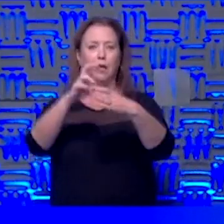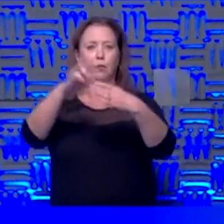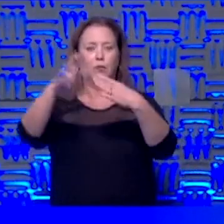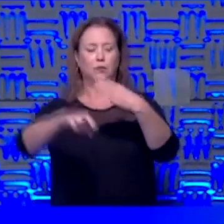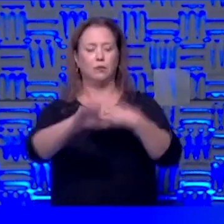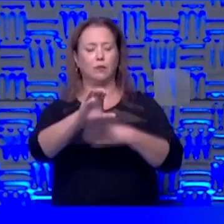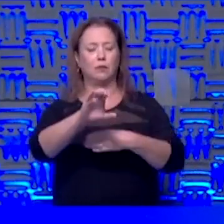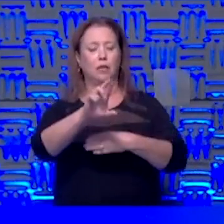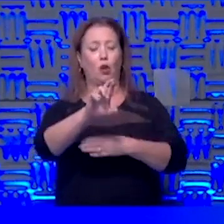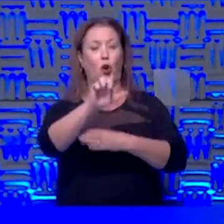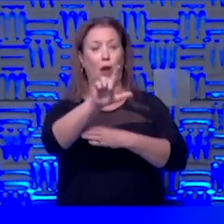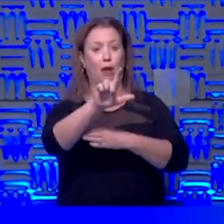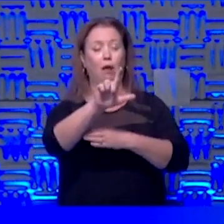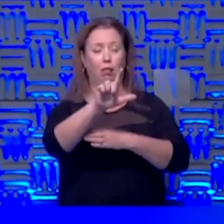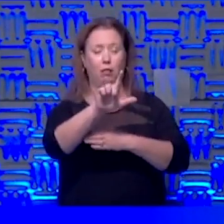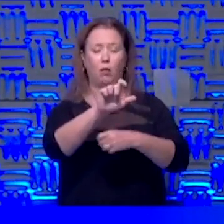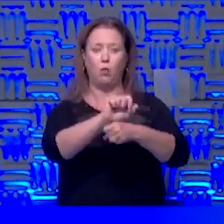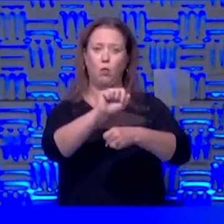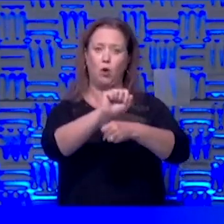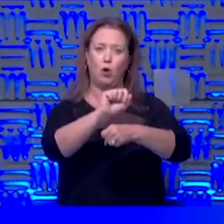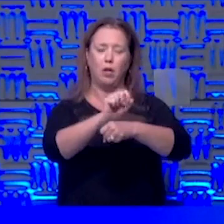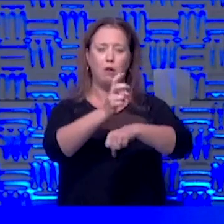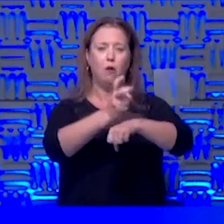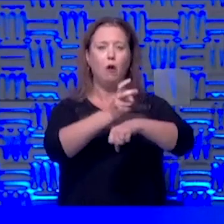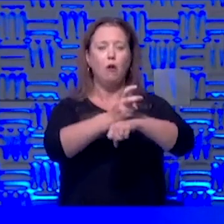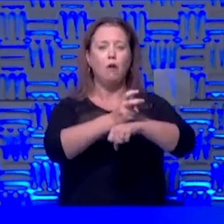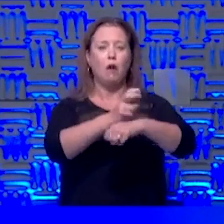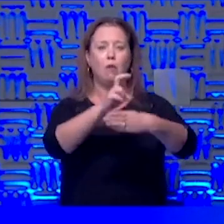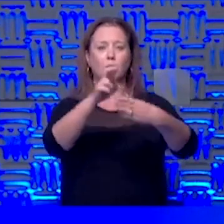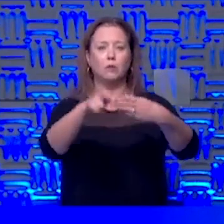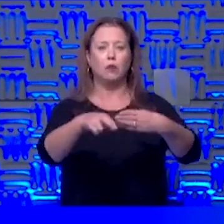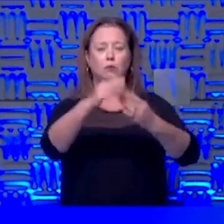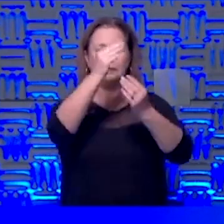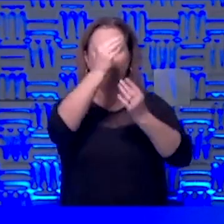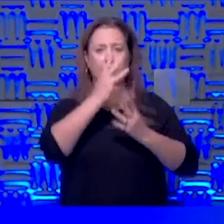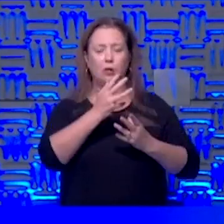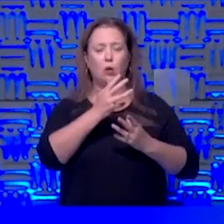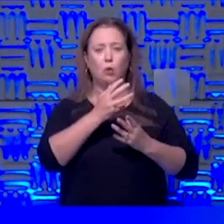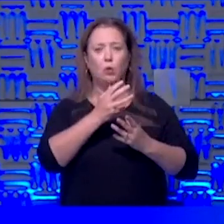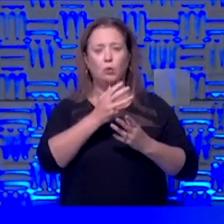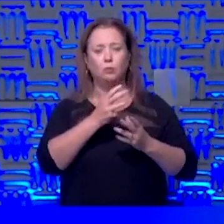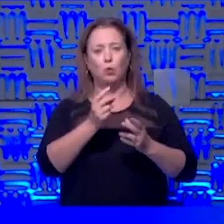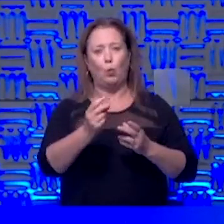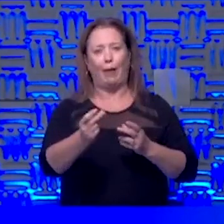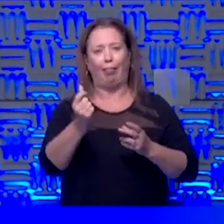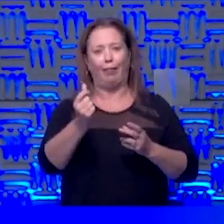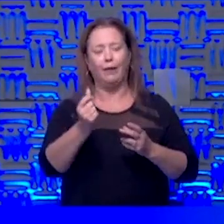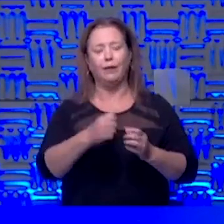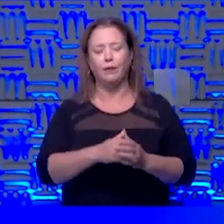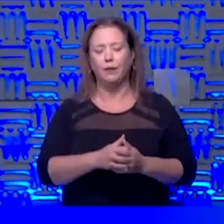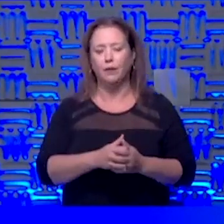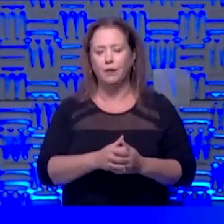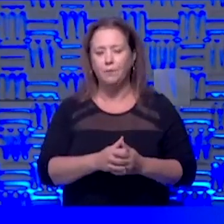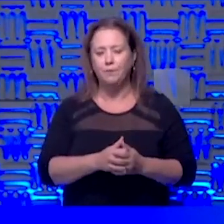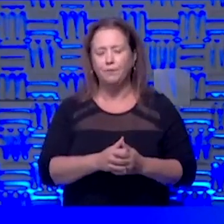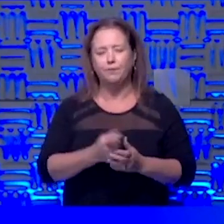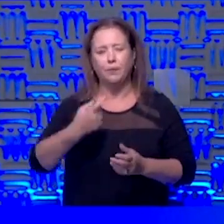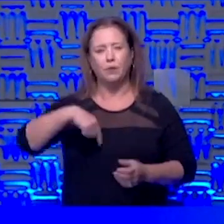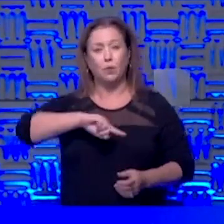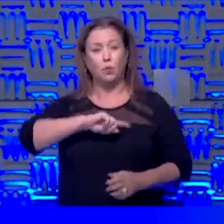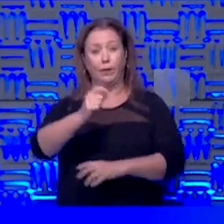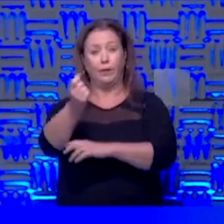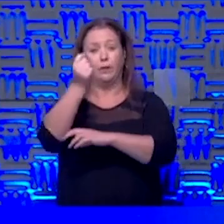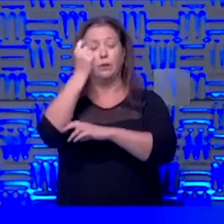know CRL is really working hard to get us those results in a timely fashion. So that's the other issue as well. We understand